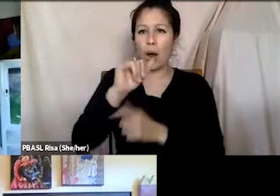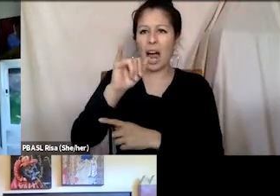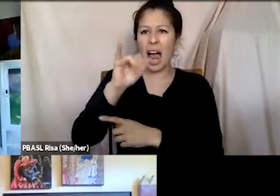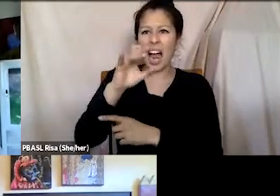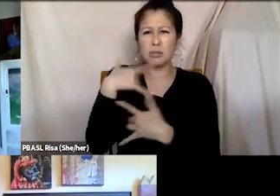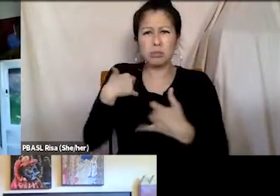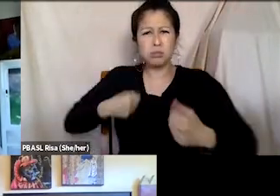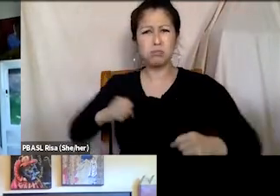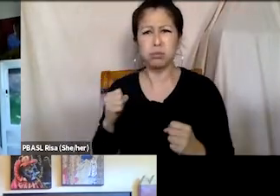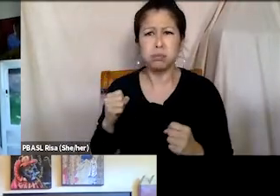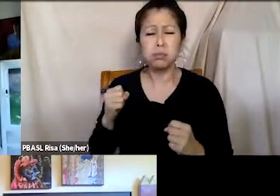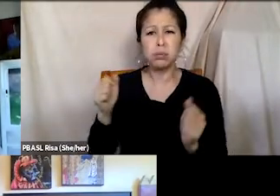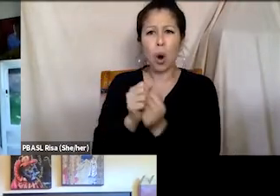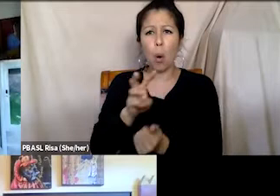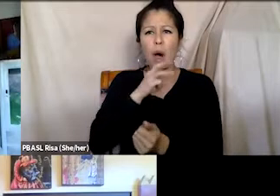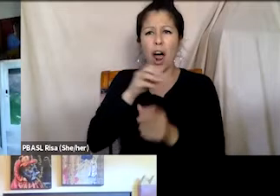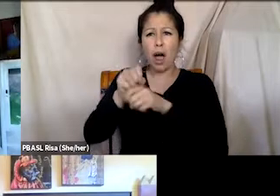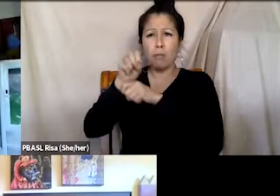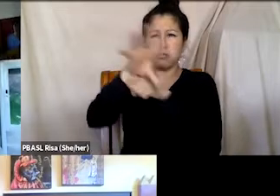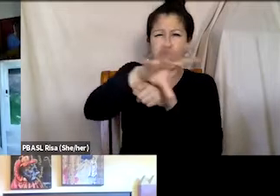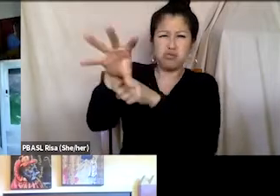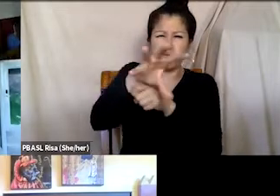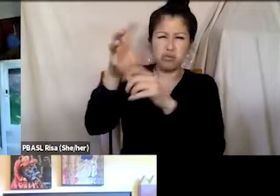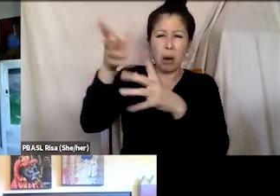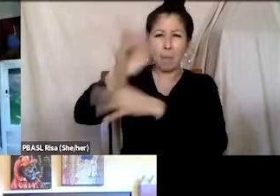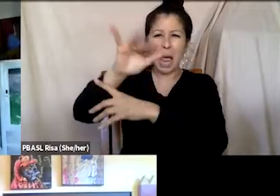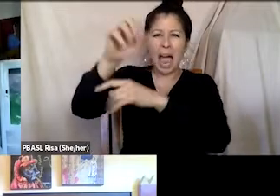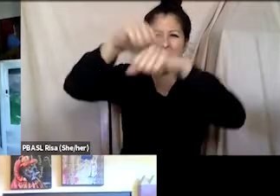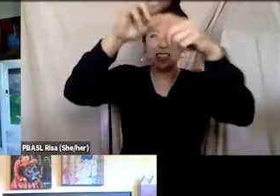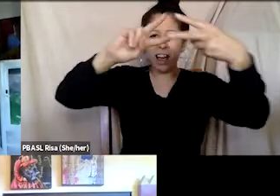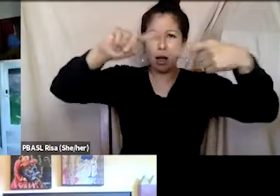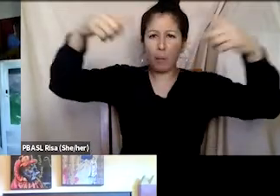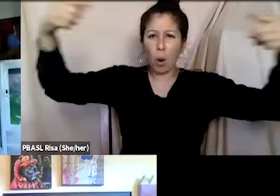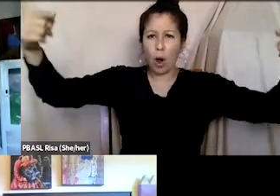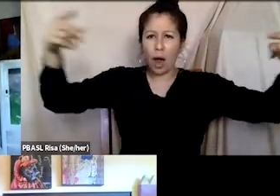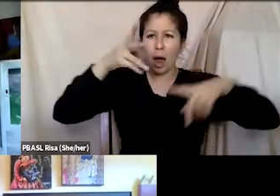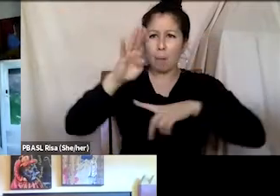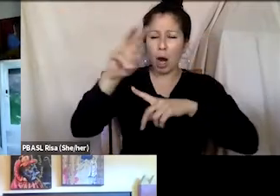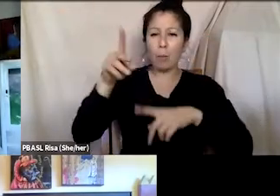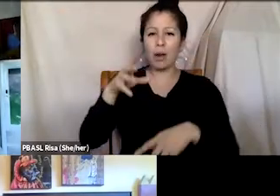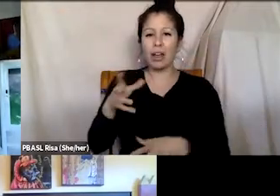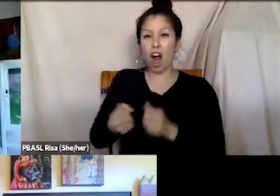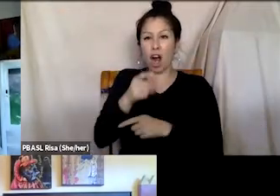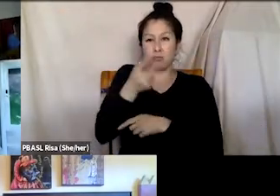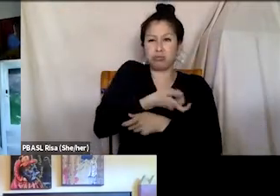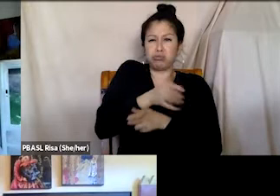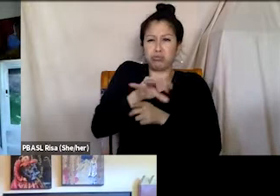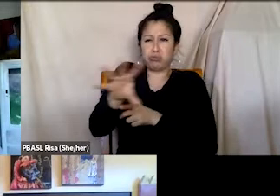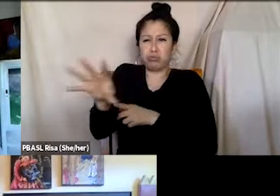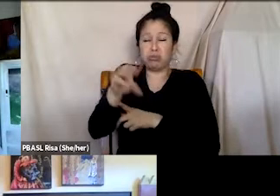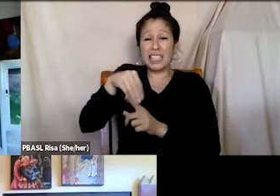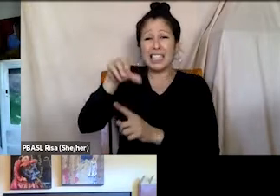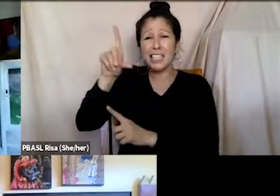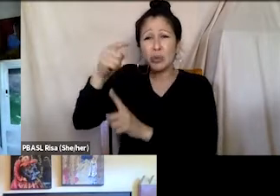cold with the water canyons that they were using. The vehicle was spraying water in about